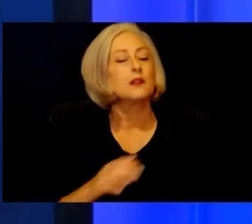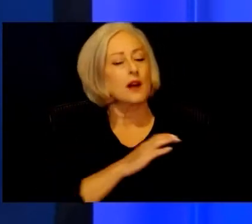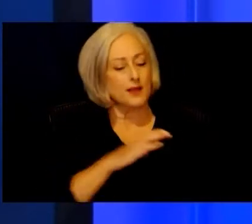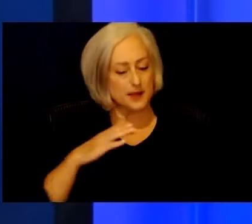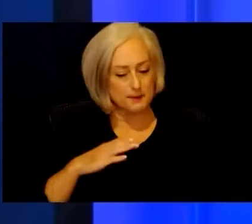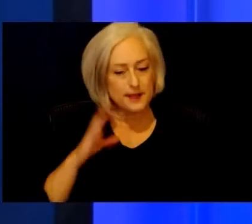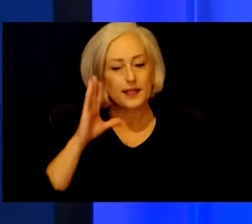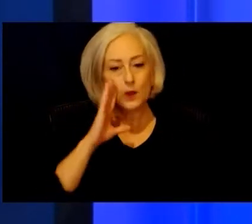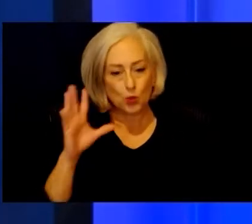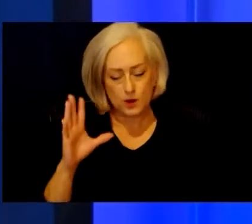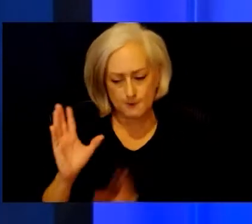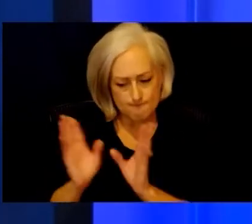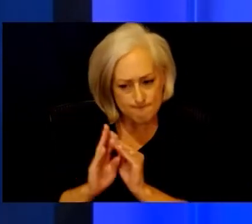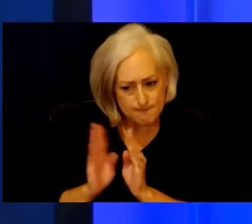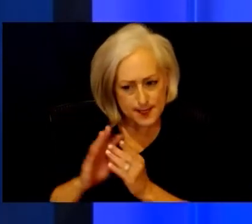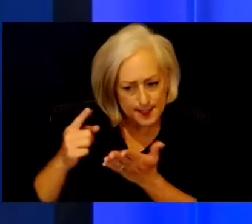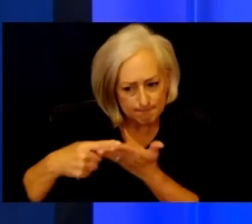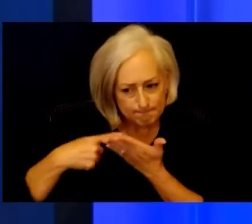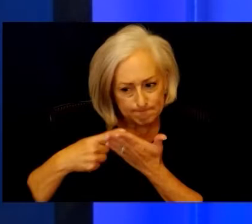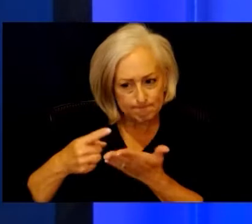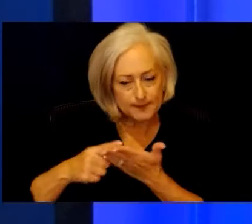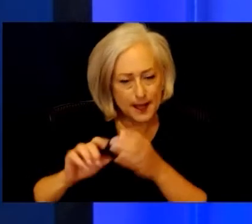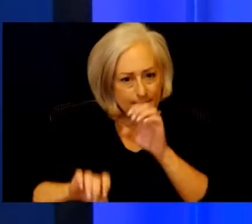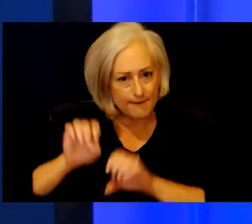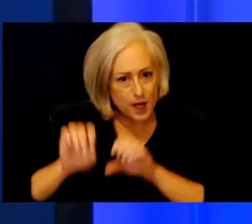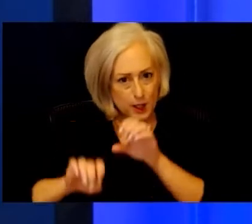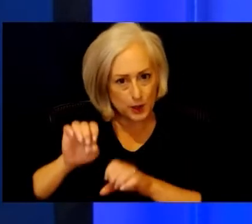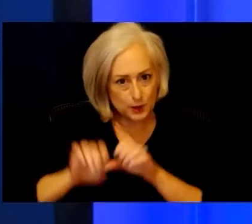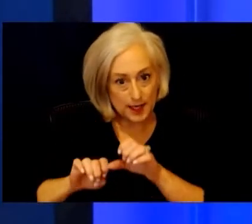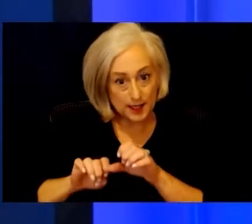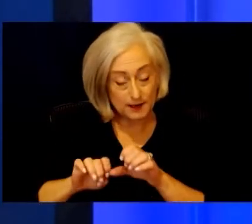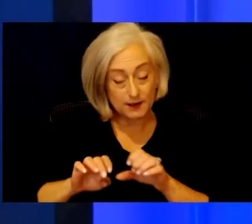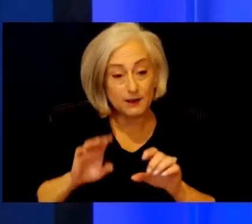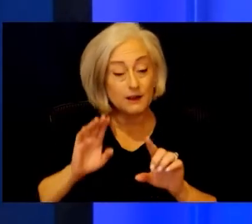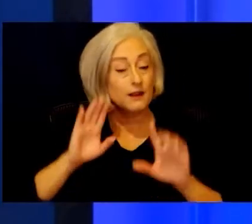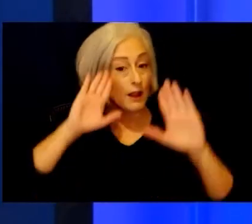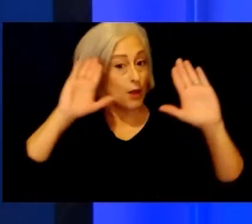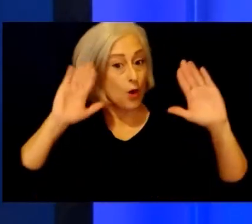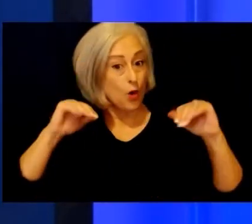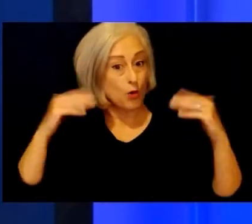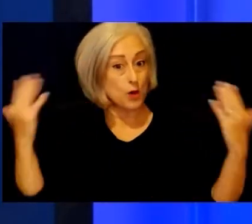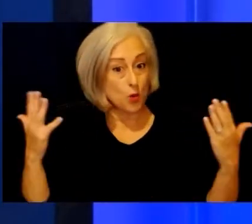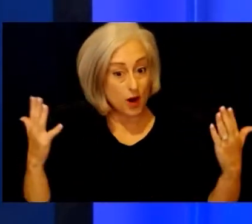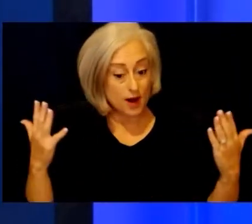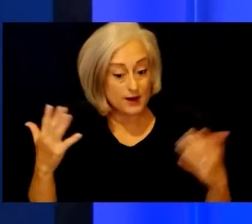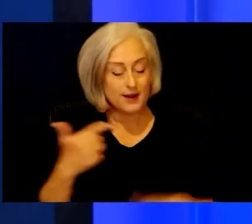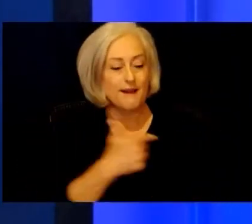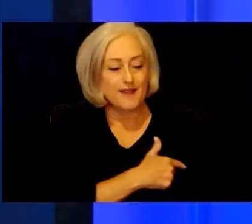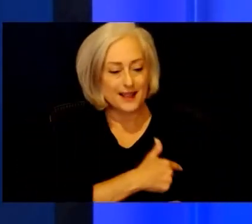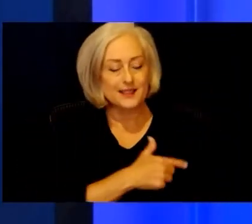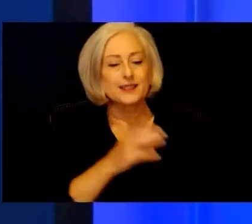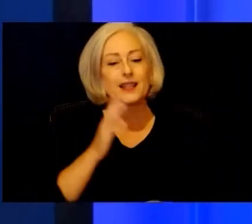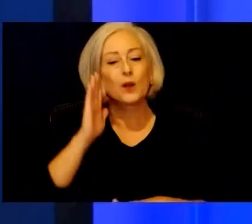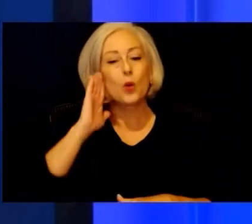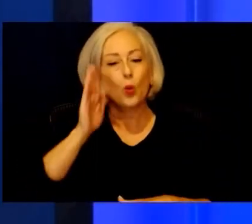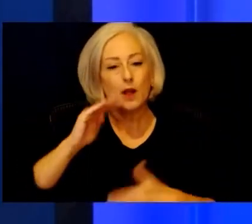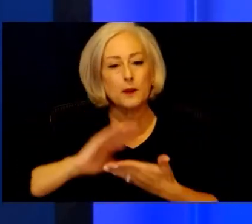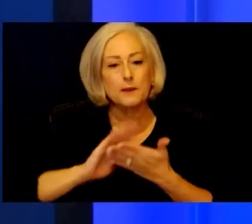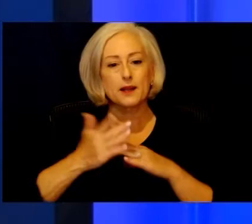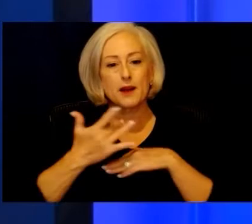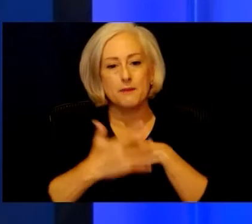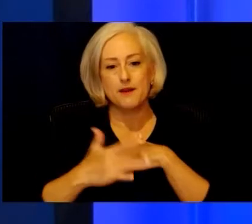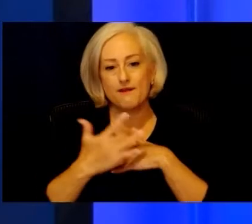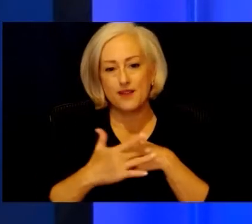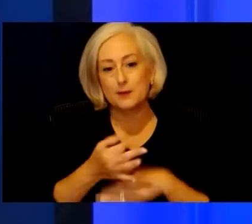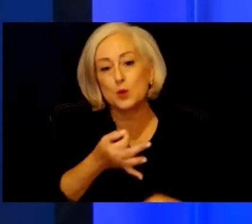and evaluate that. I think we are all hoping for the vaccines for those youngest children to be available soon, within the next